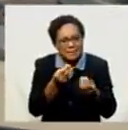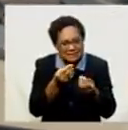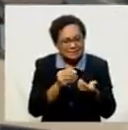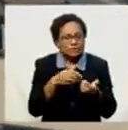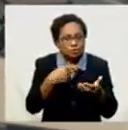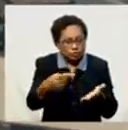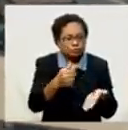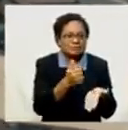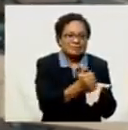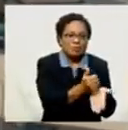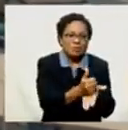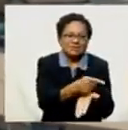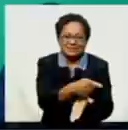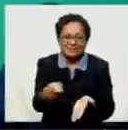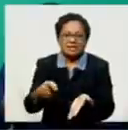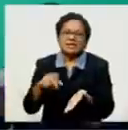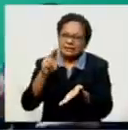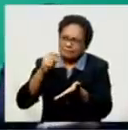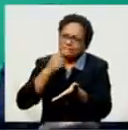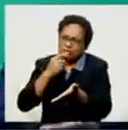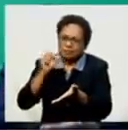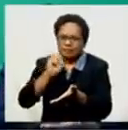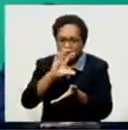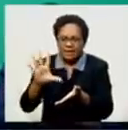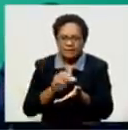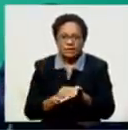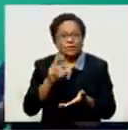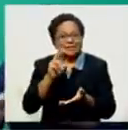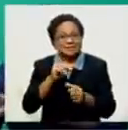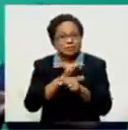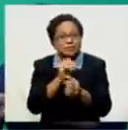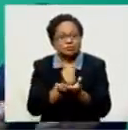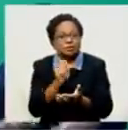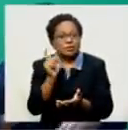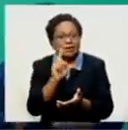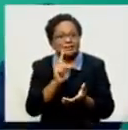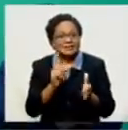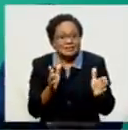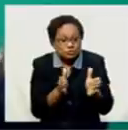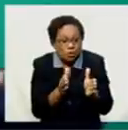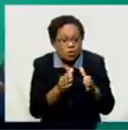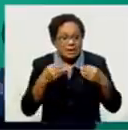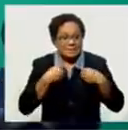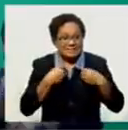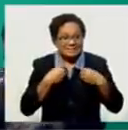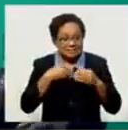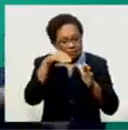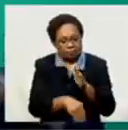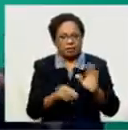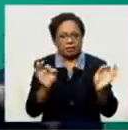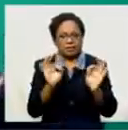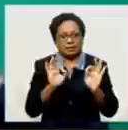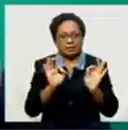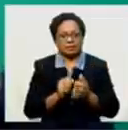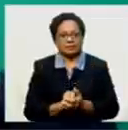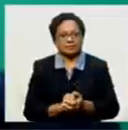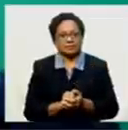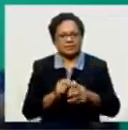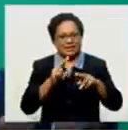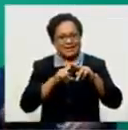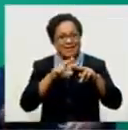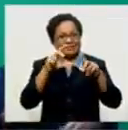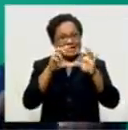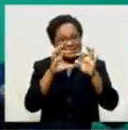spur on consumption. We need to ensure that the small businesses actually stay alive. Because FDB is a